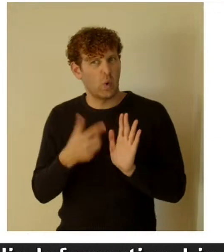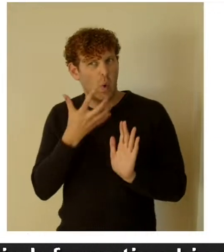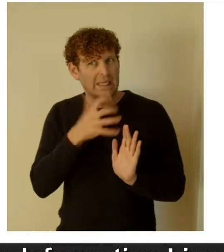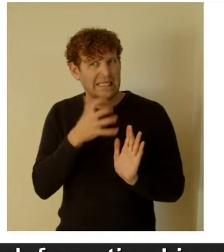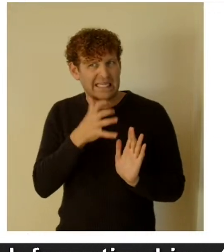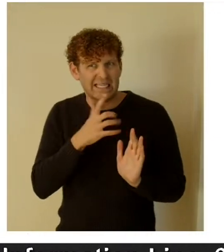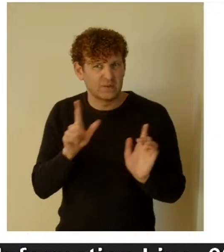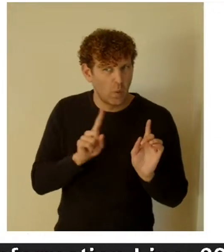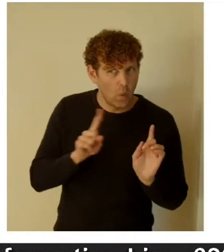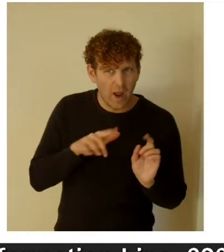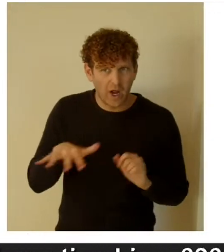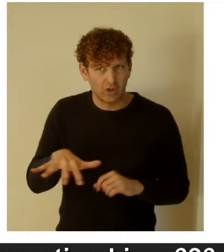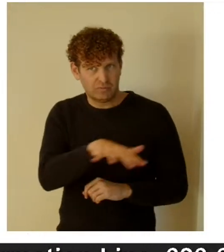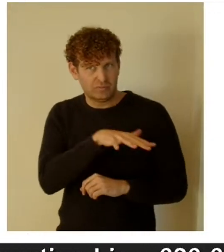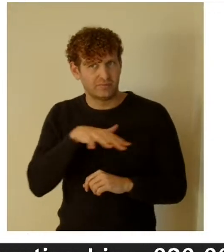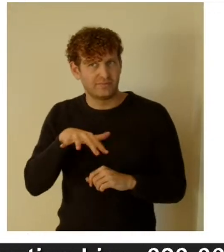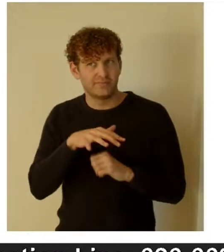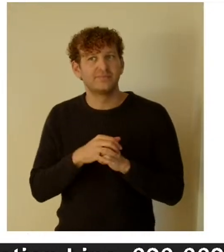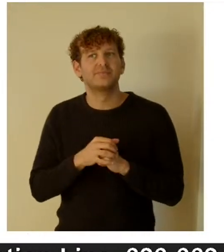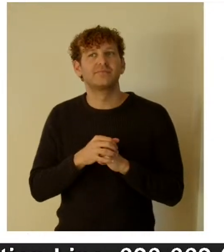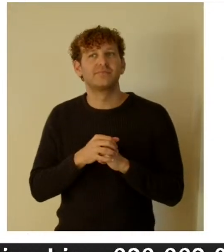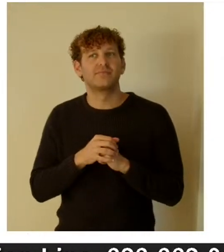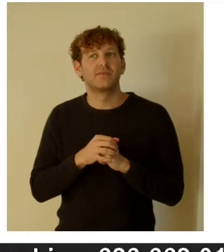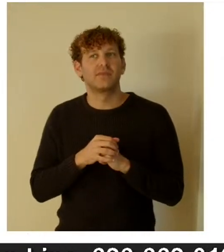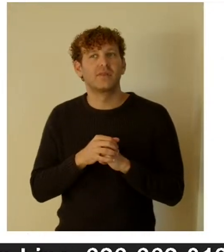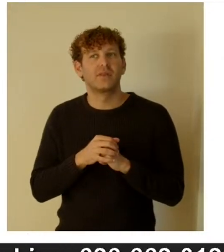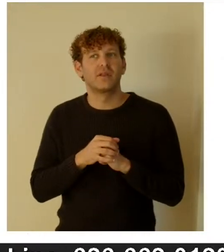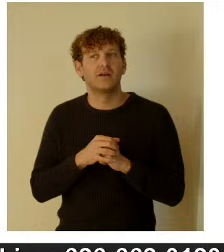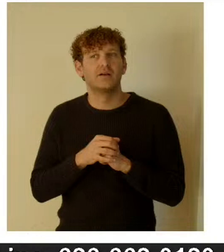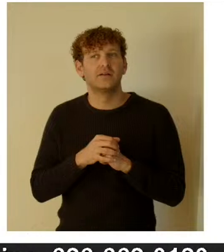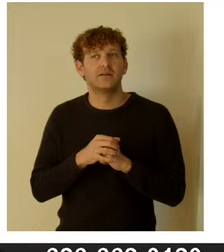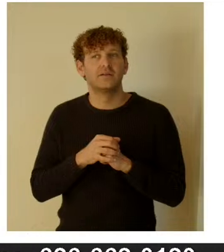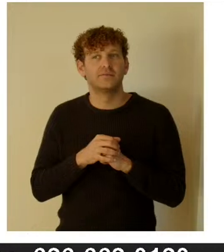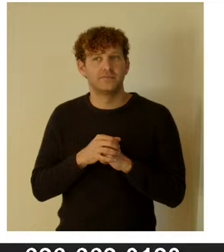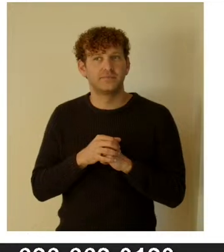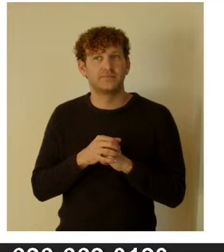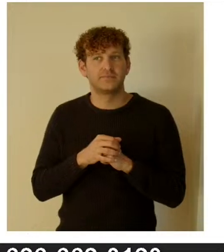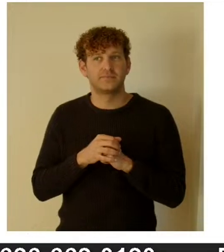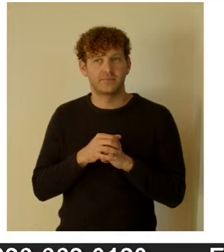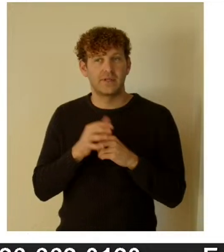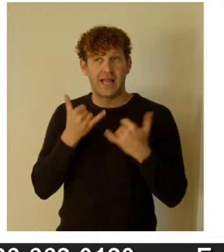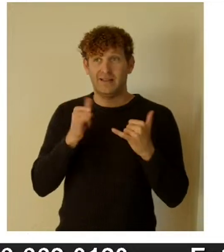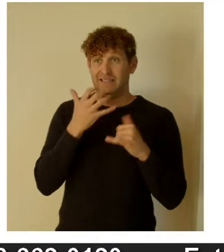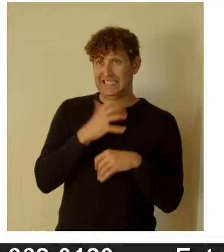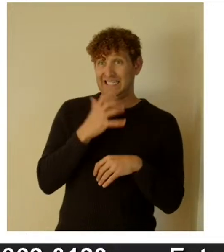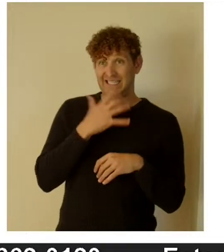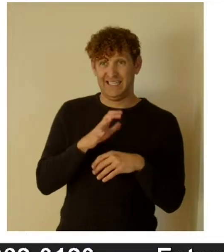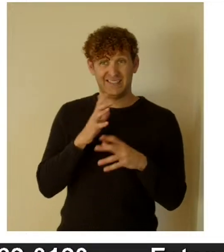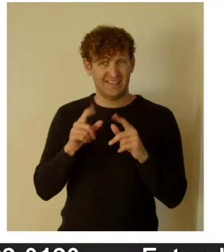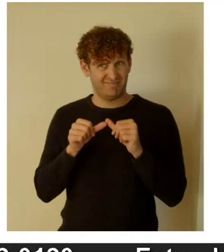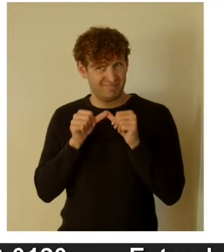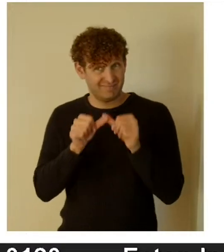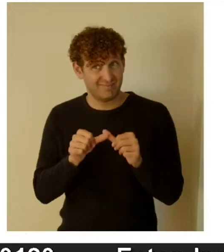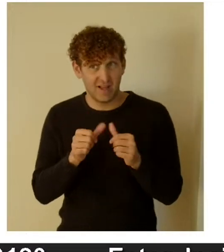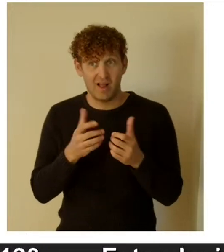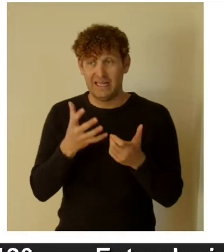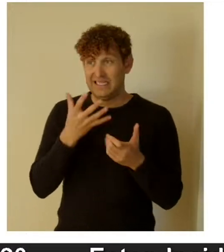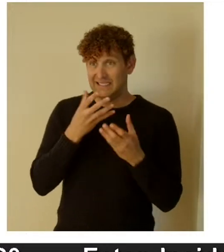there. So there's going to be a consistent source of heat out there until every single one of those sources can be dealt